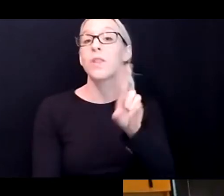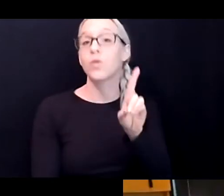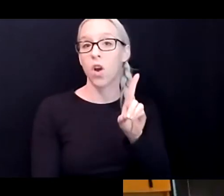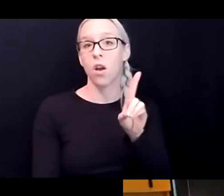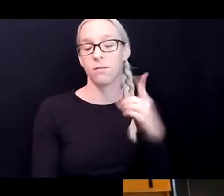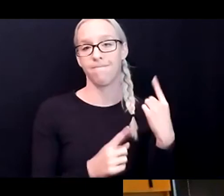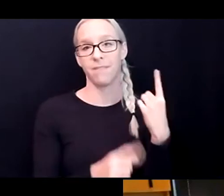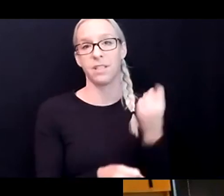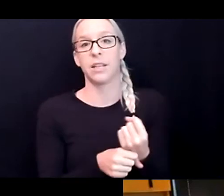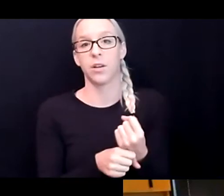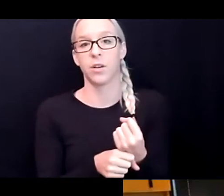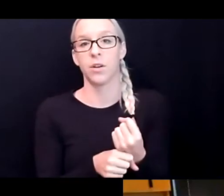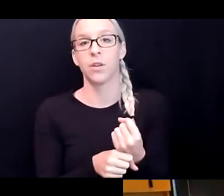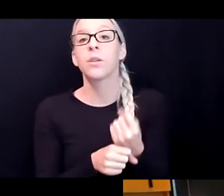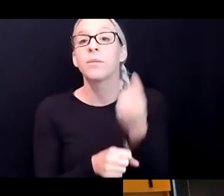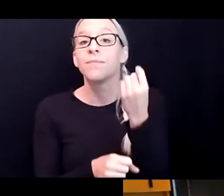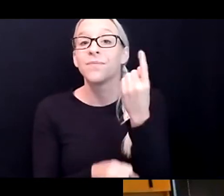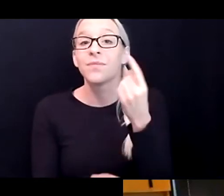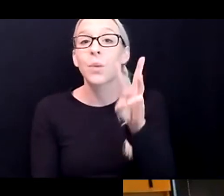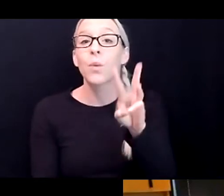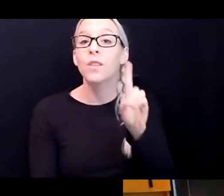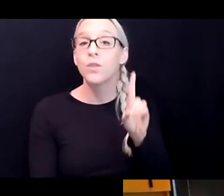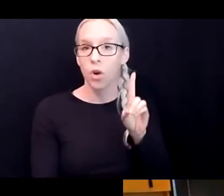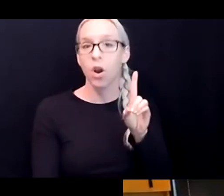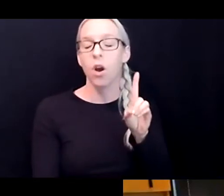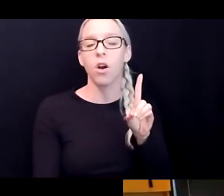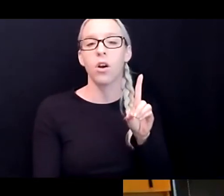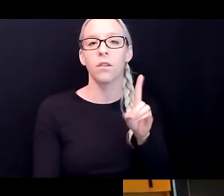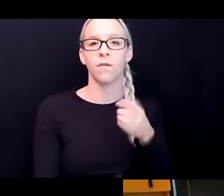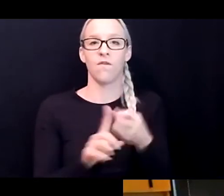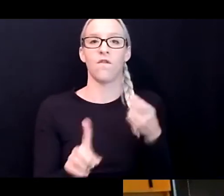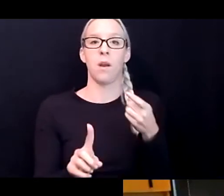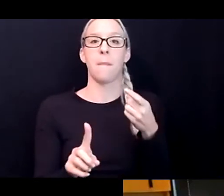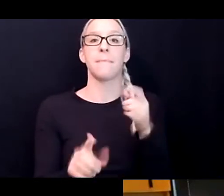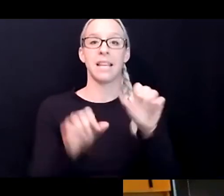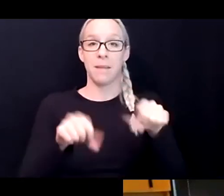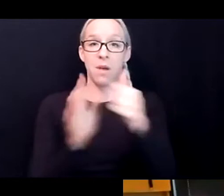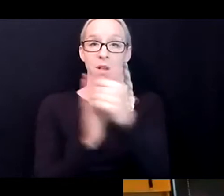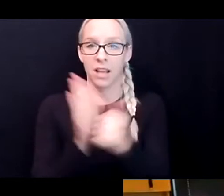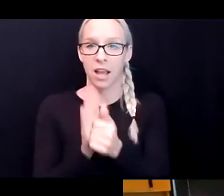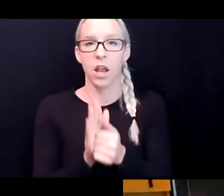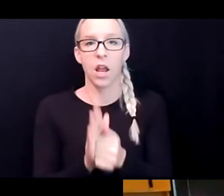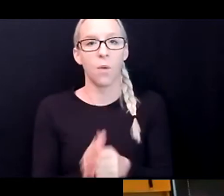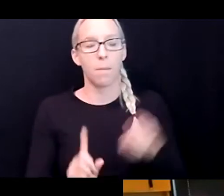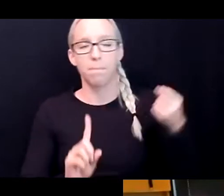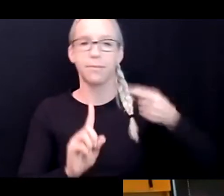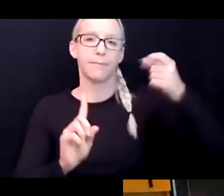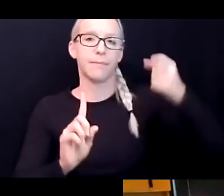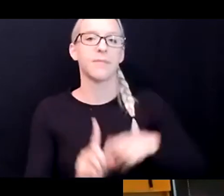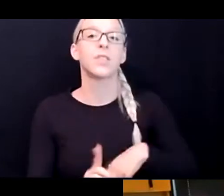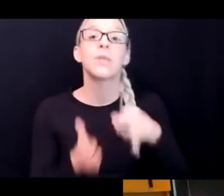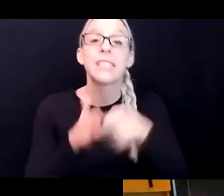make a withdrawal from an ABLE account, it's going to trigger a 1099 QA. It's a fancy tax form that